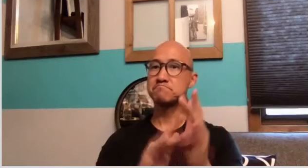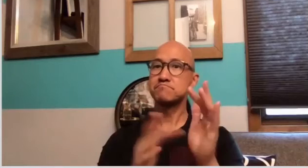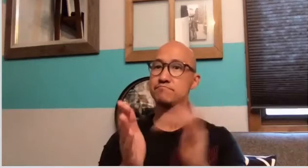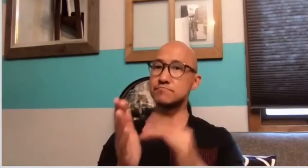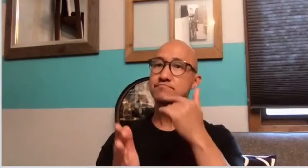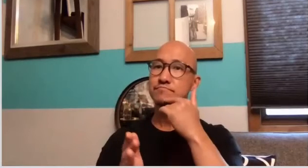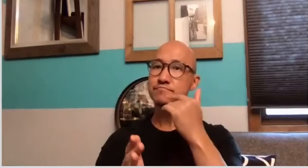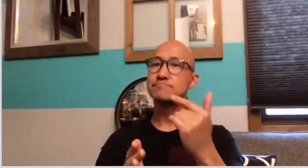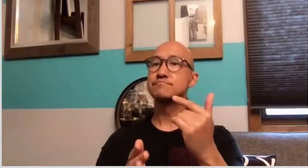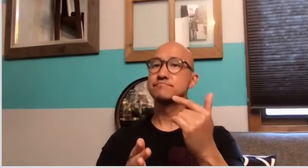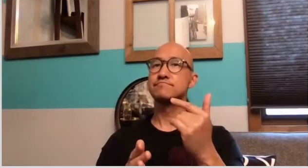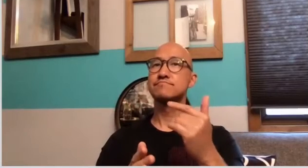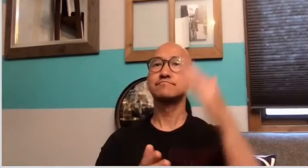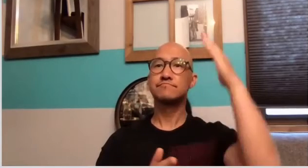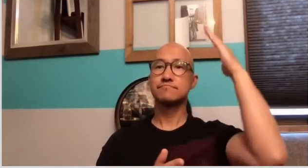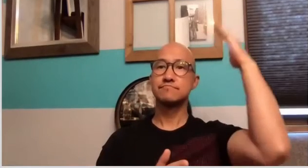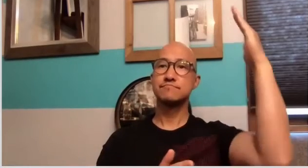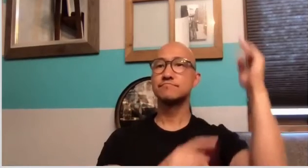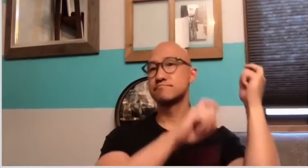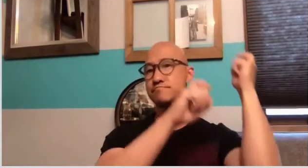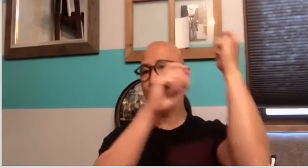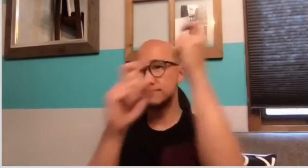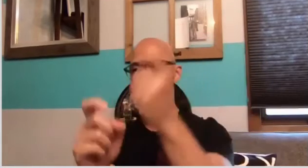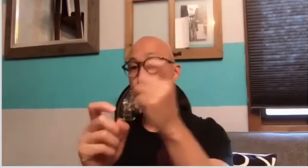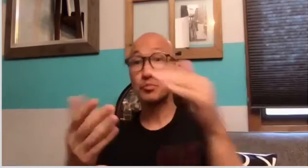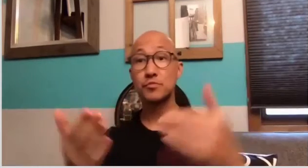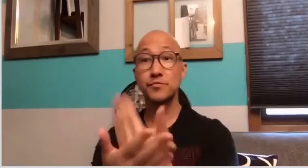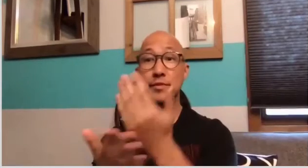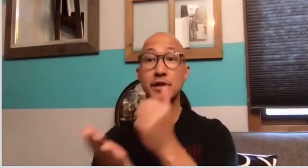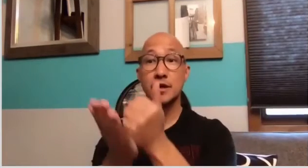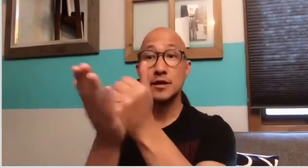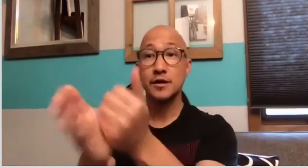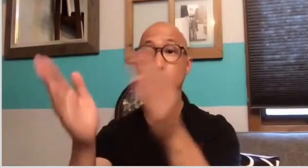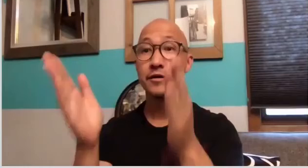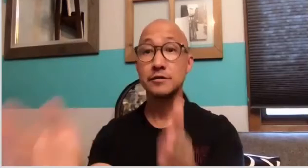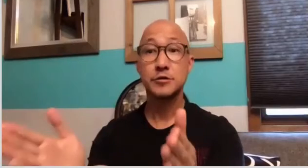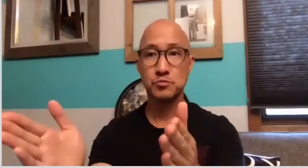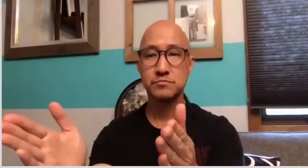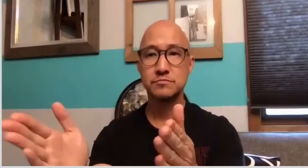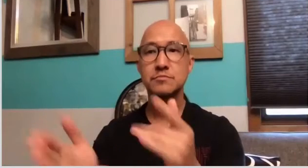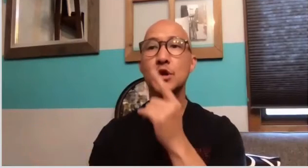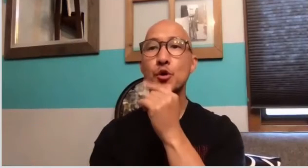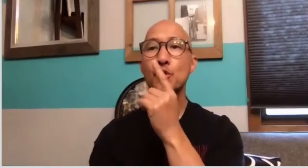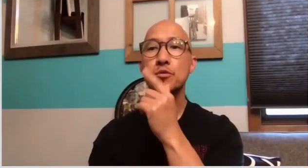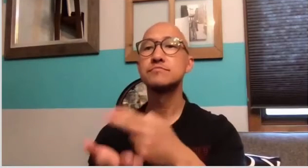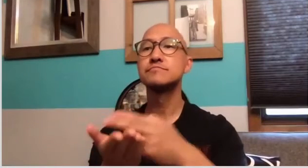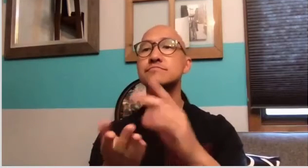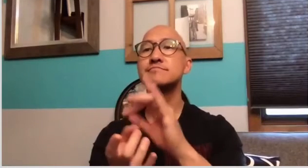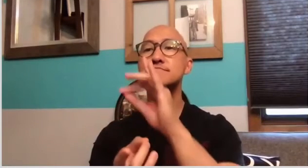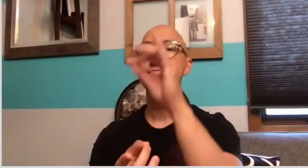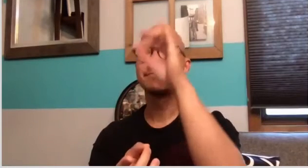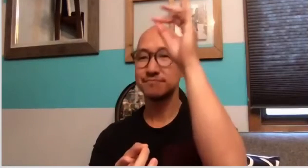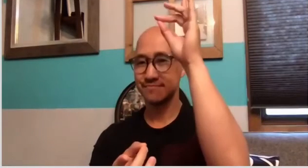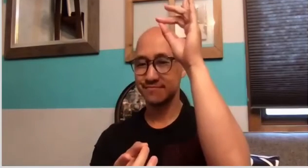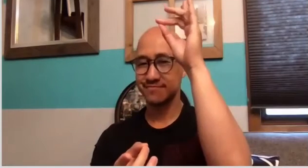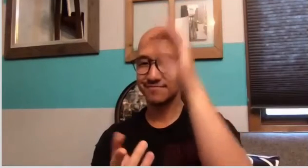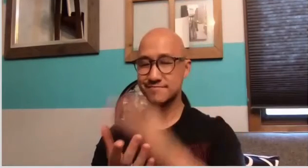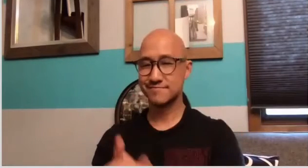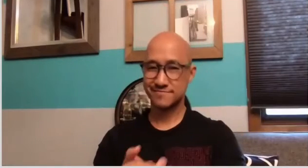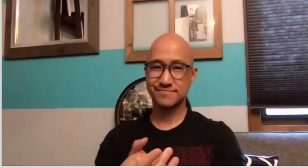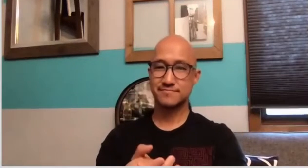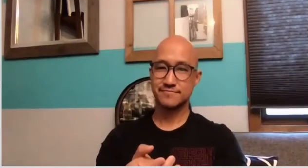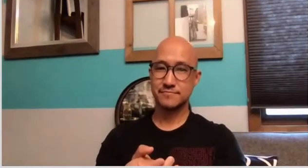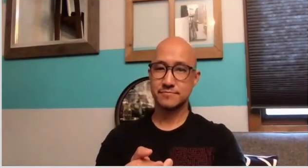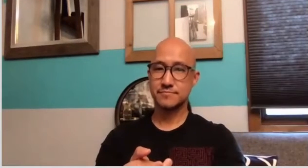forever. The Holy Spirit today is our helper. He dwells in us, helps those who have turned away from the world and given